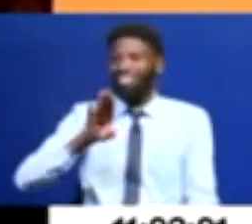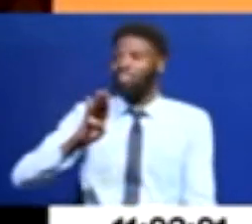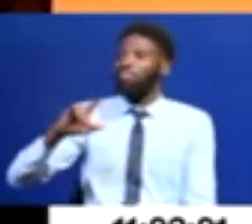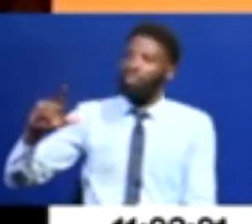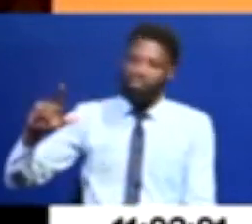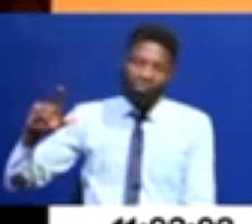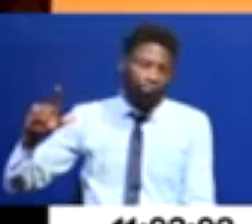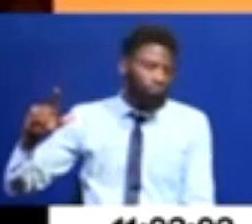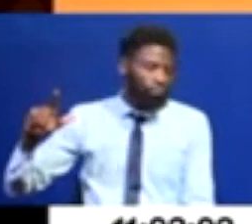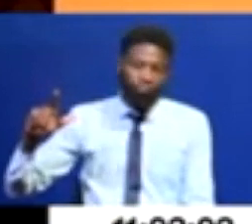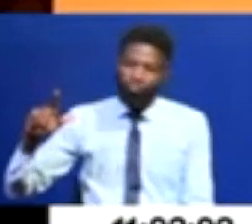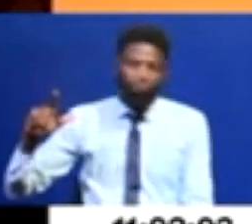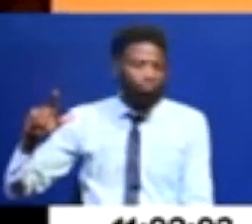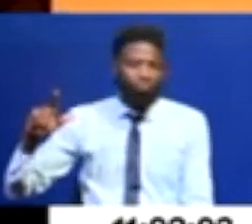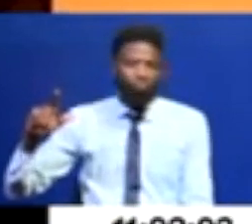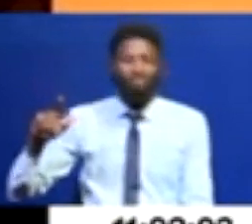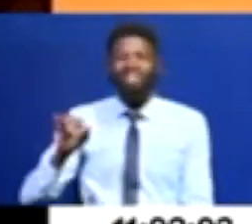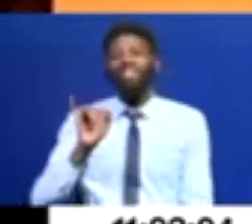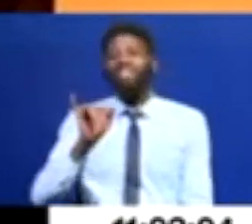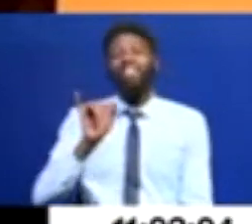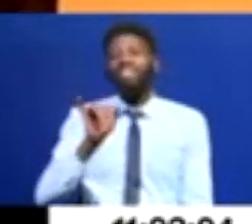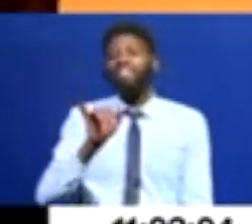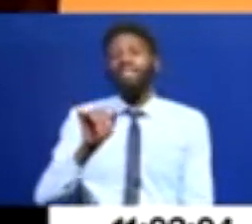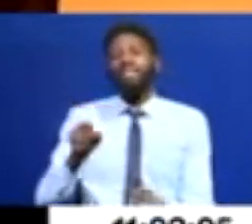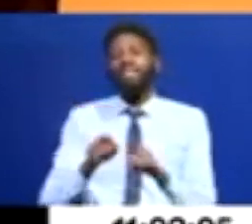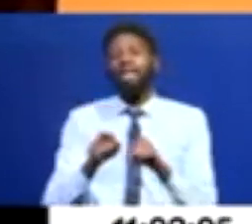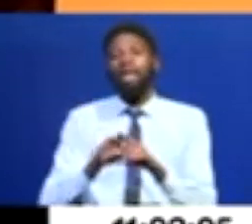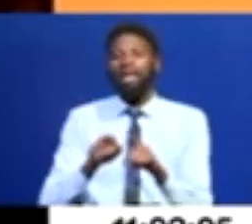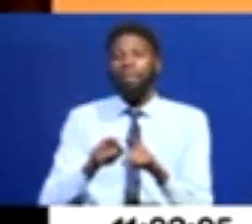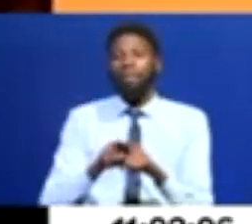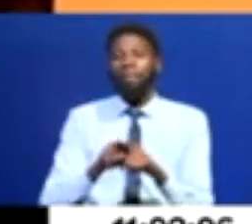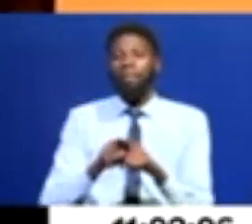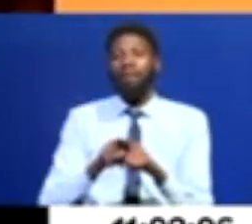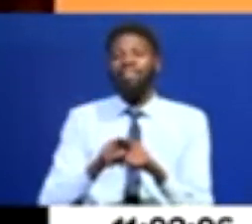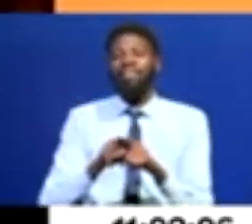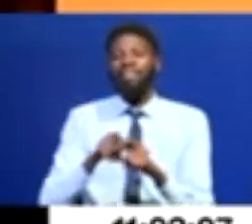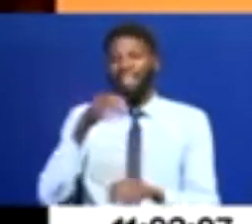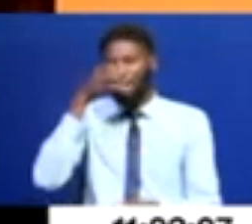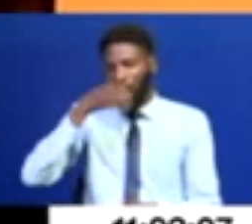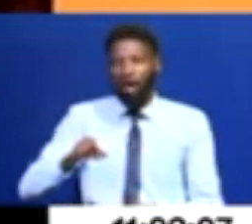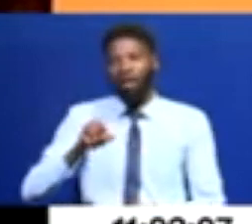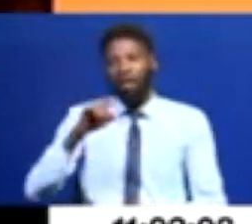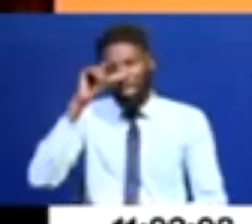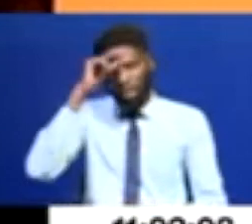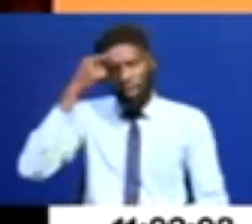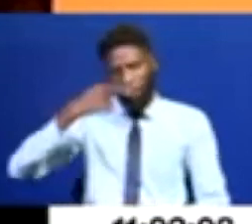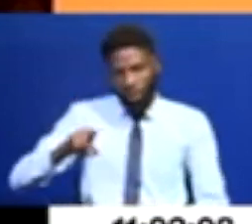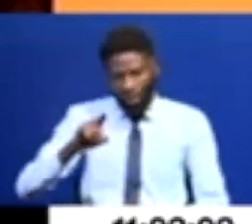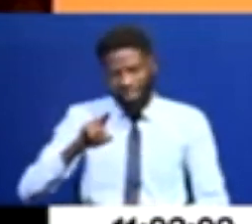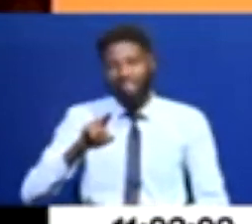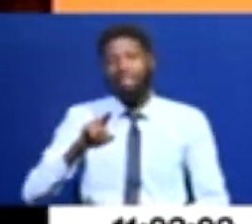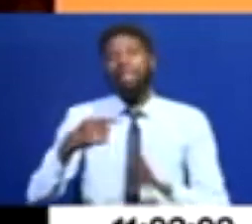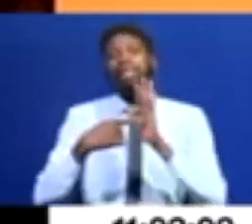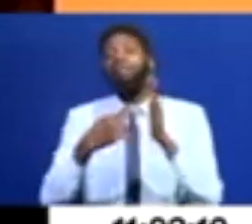they are actually negating the policy of the government, especially the hustlers policy,